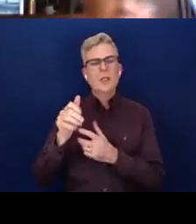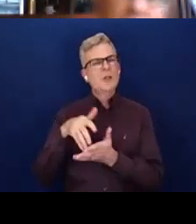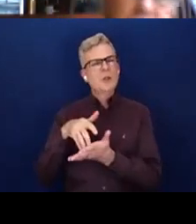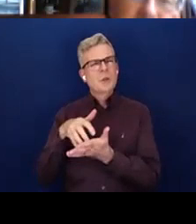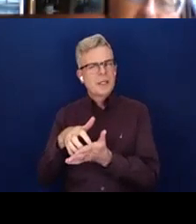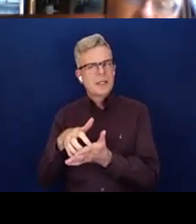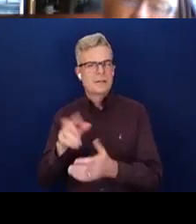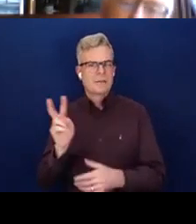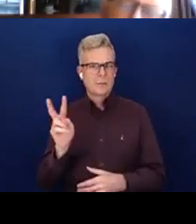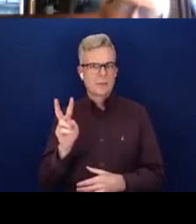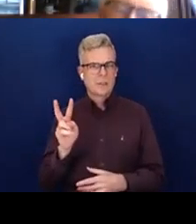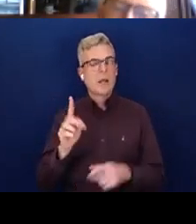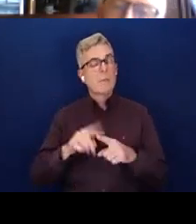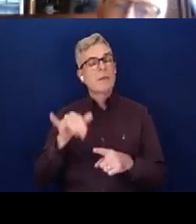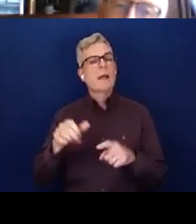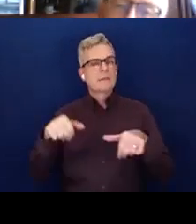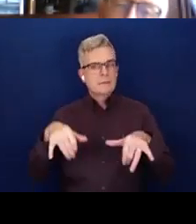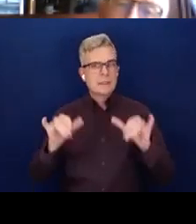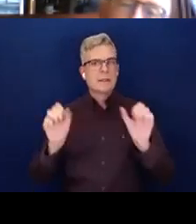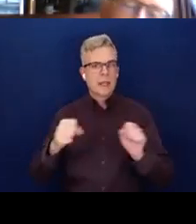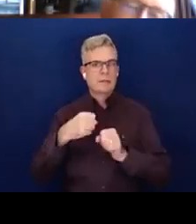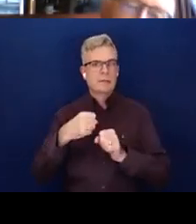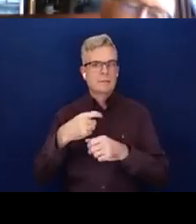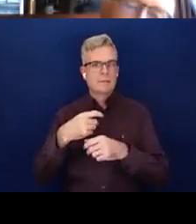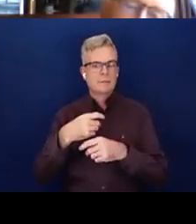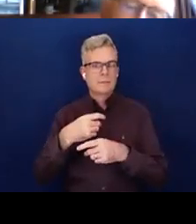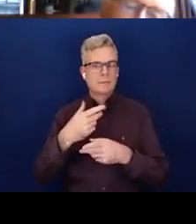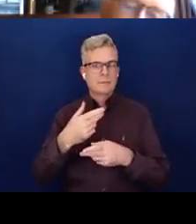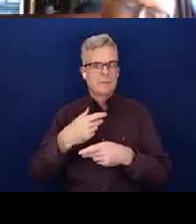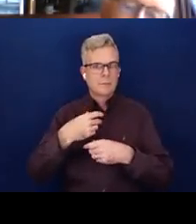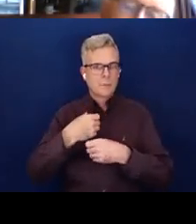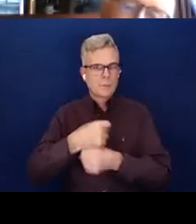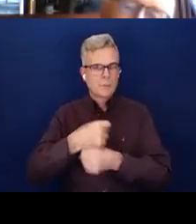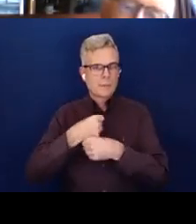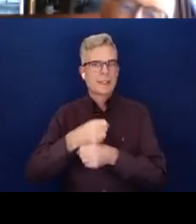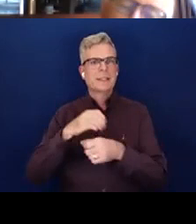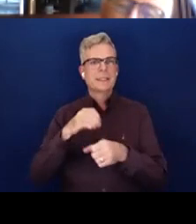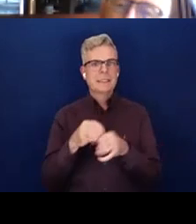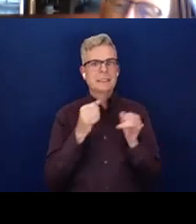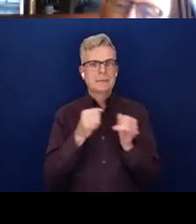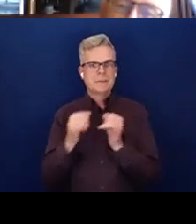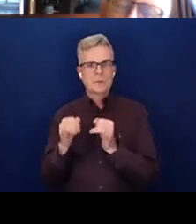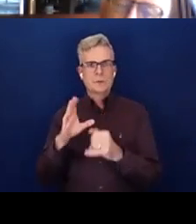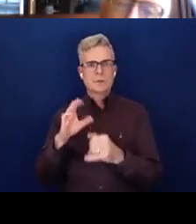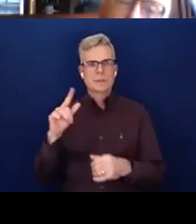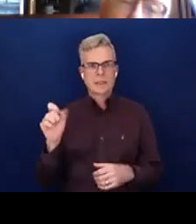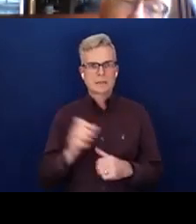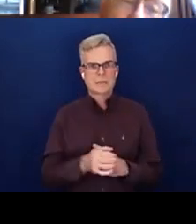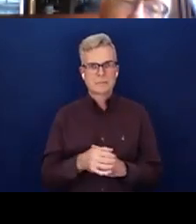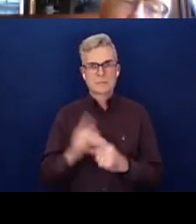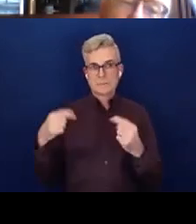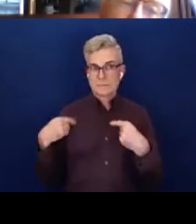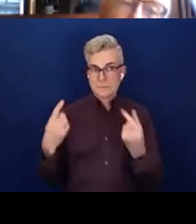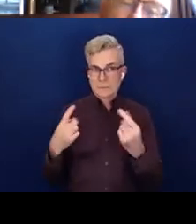in individual cells. We do not yet have the emergency use authorization from the Food and Drug